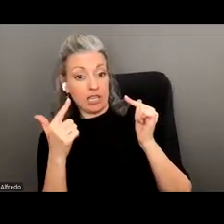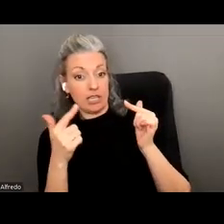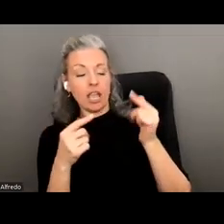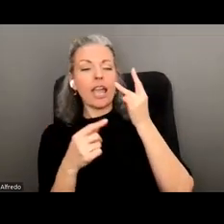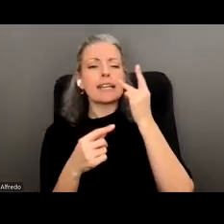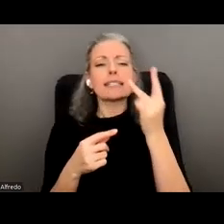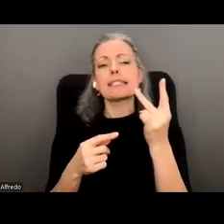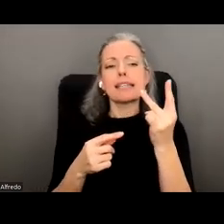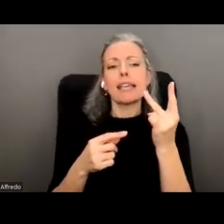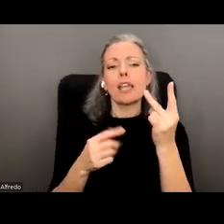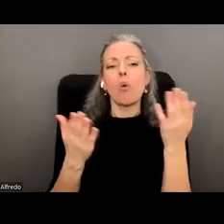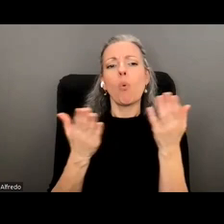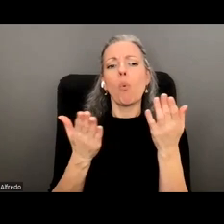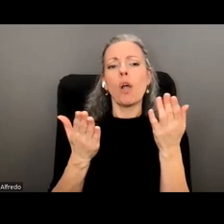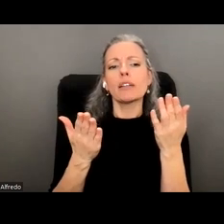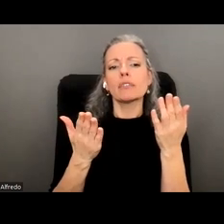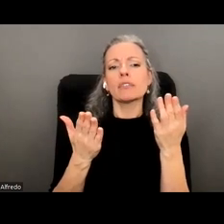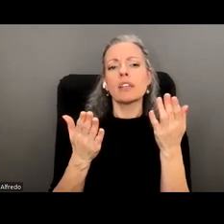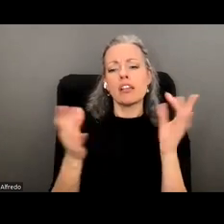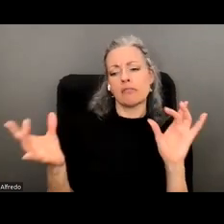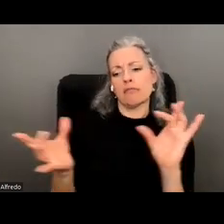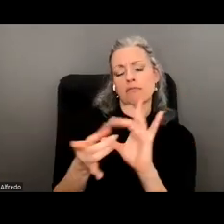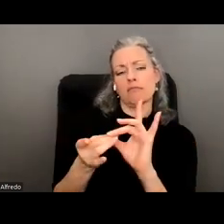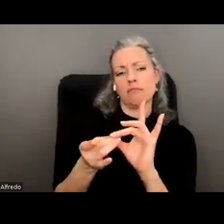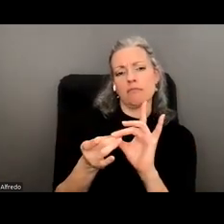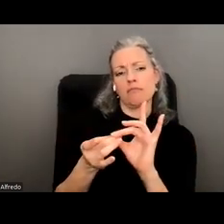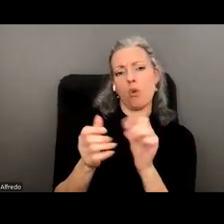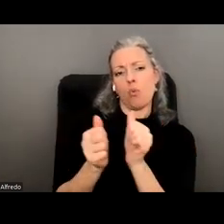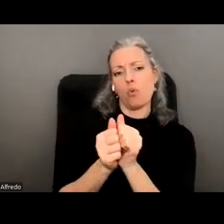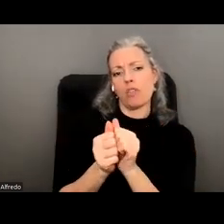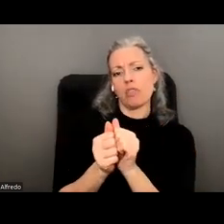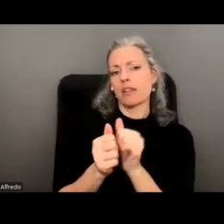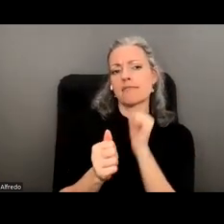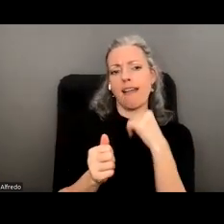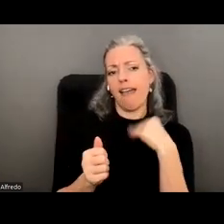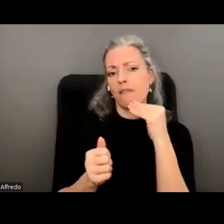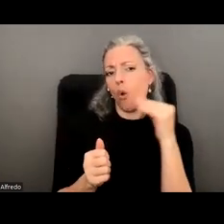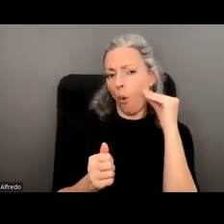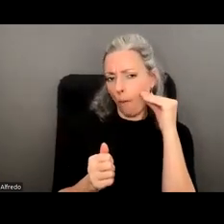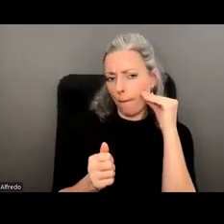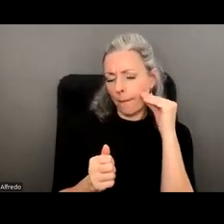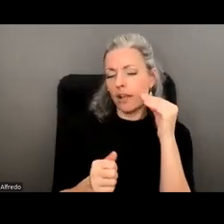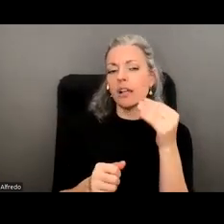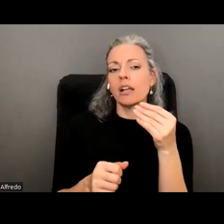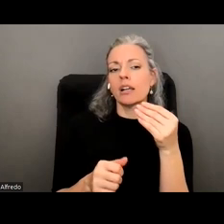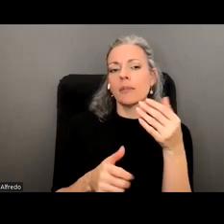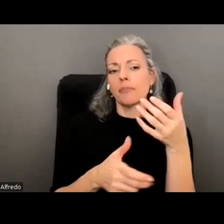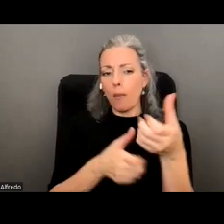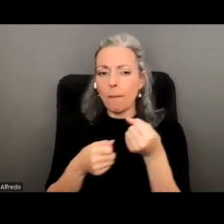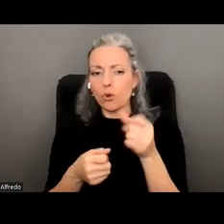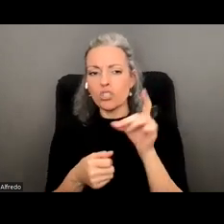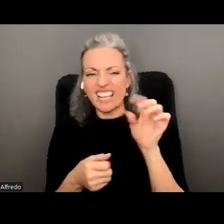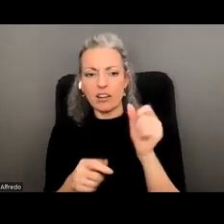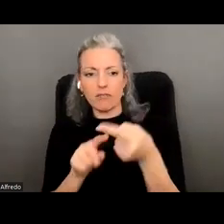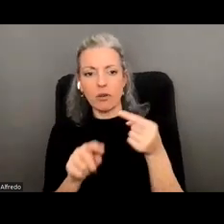the triggers and correlations might be around homelessness there. We'll be pulling data from the Department of